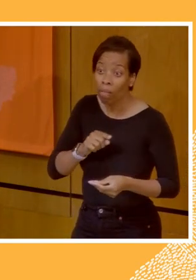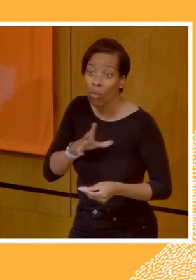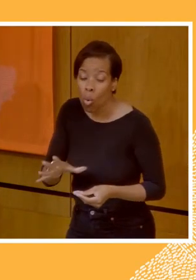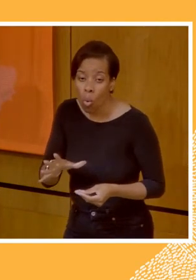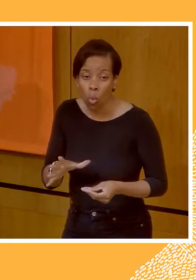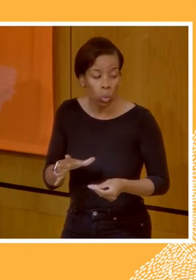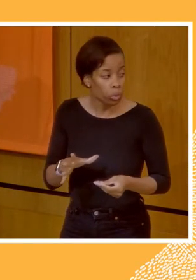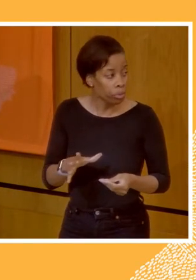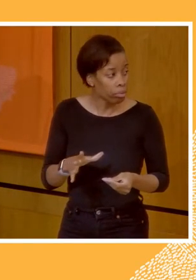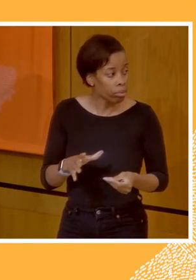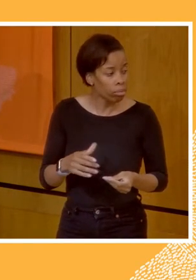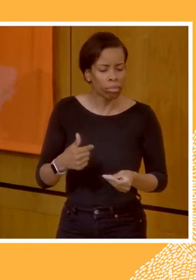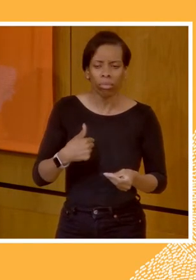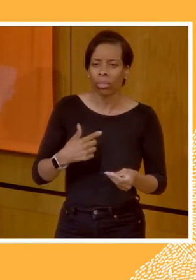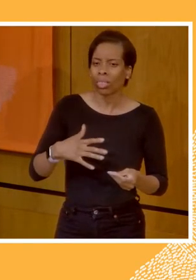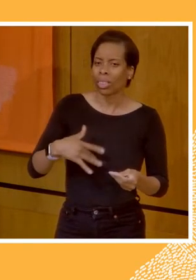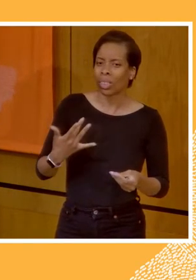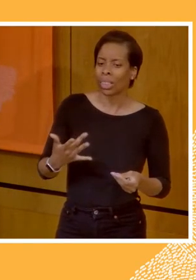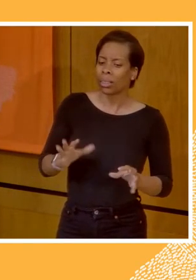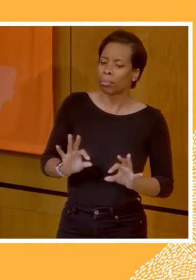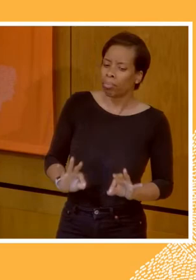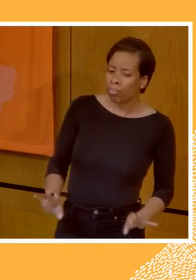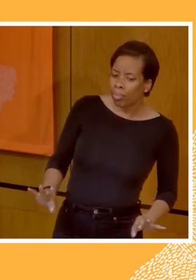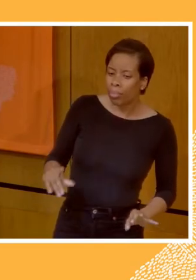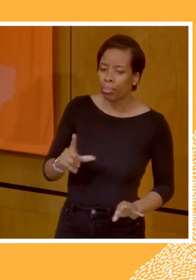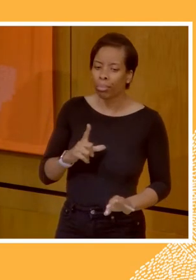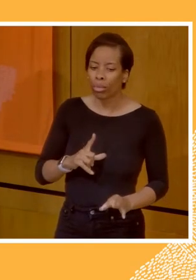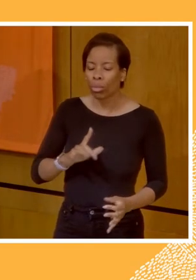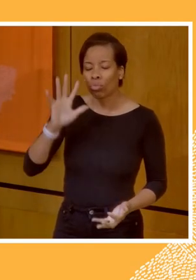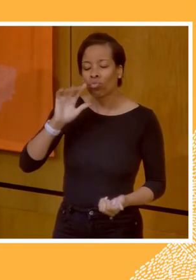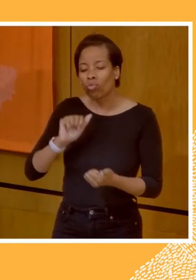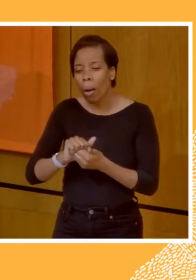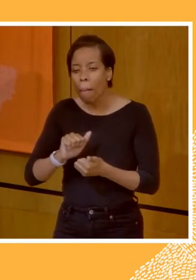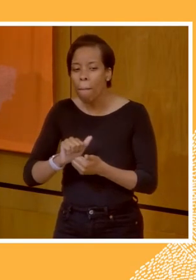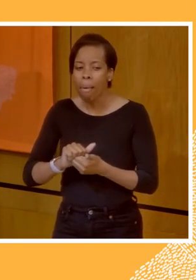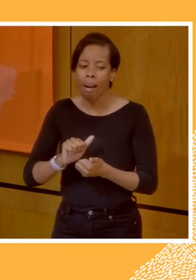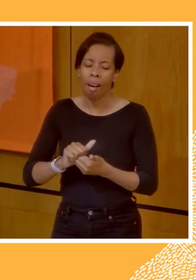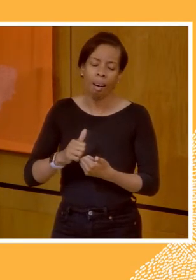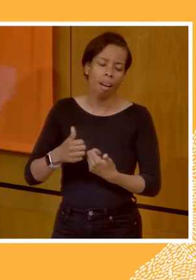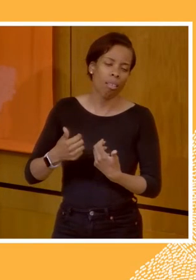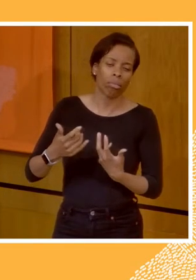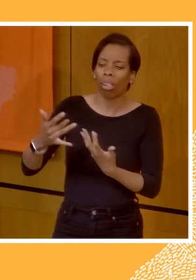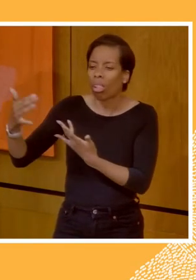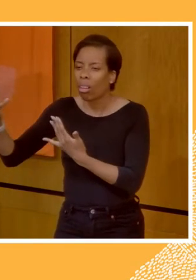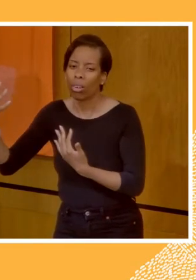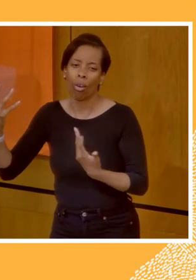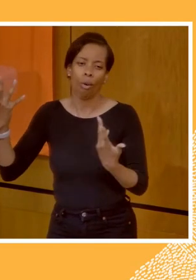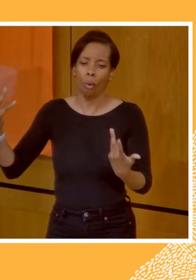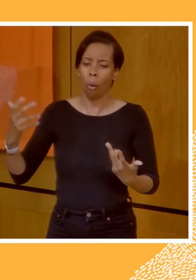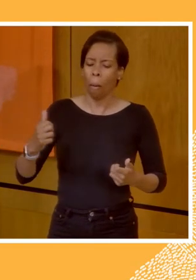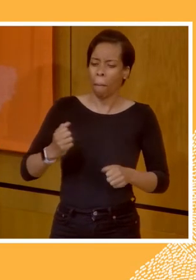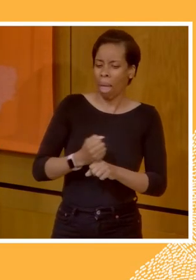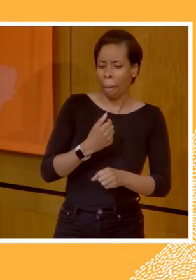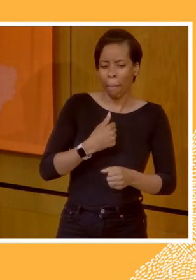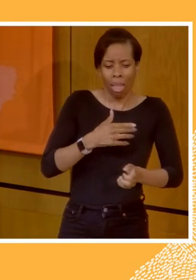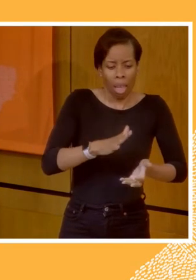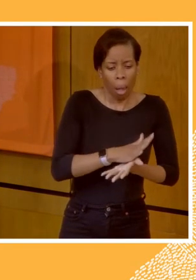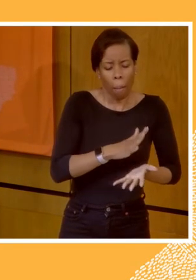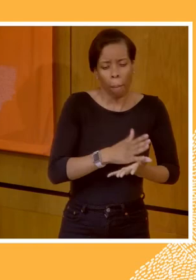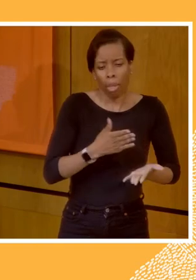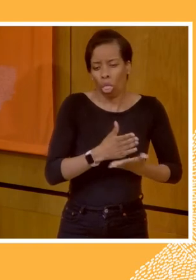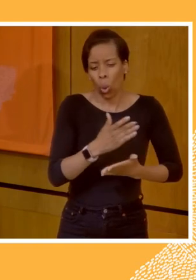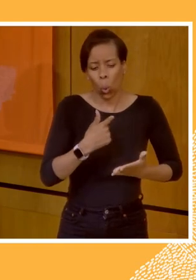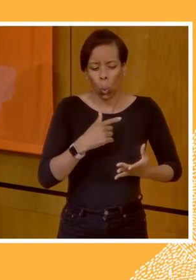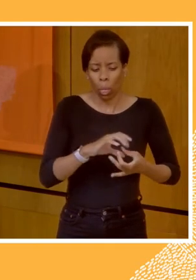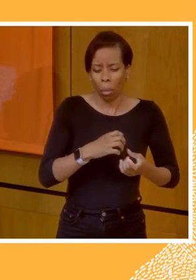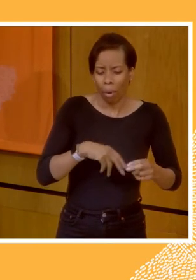it gives me peace because it reminds me of, like, maybe it makes me happy when I'm with my family. It